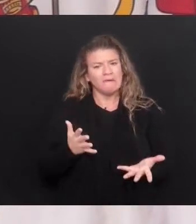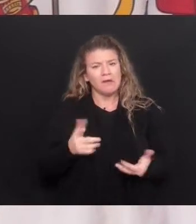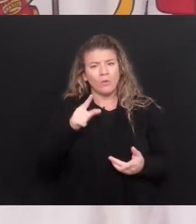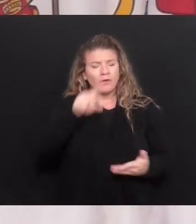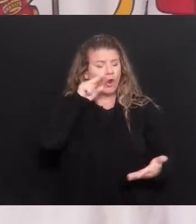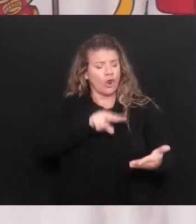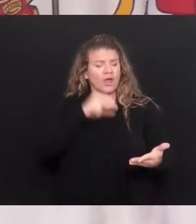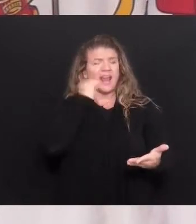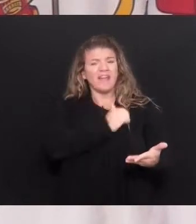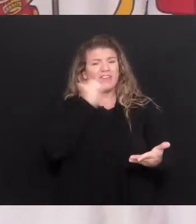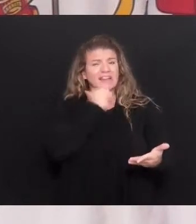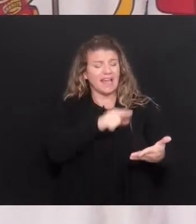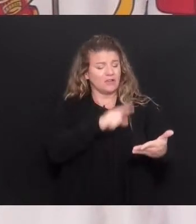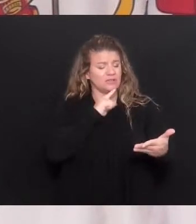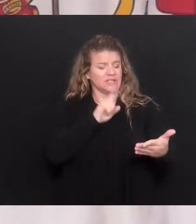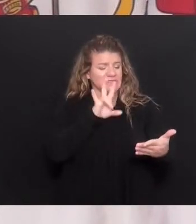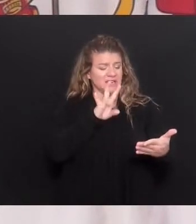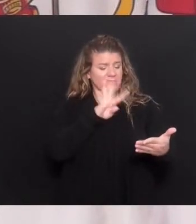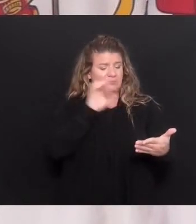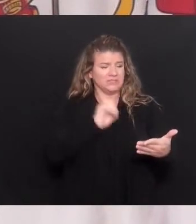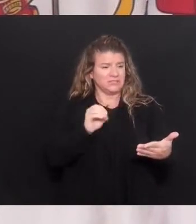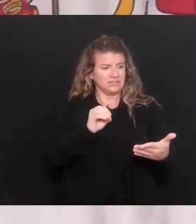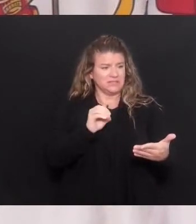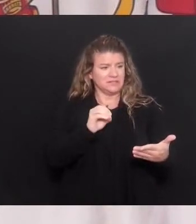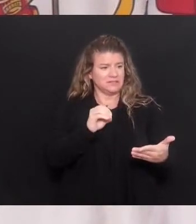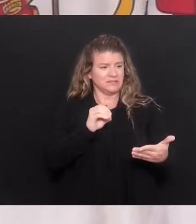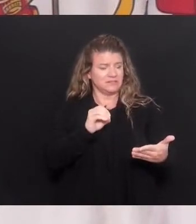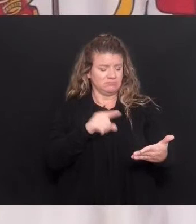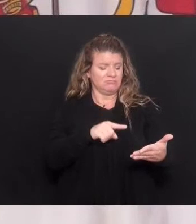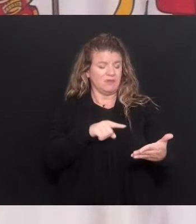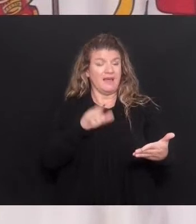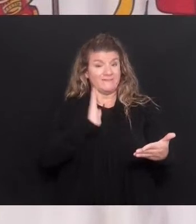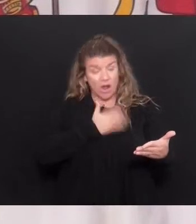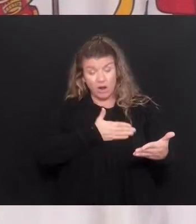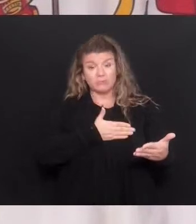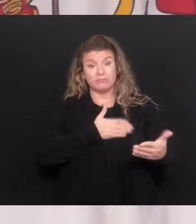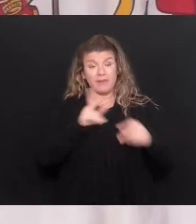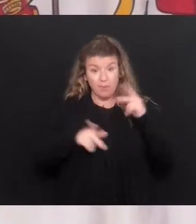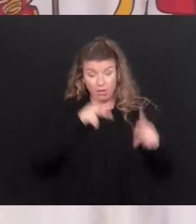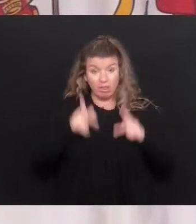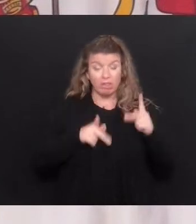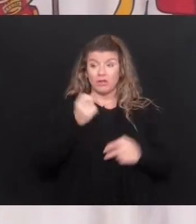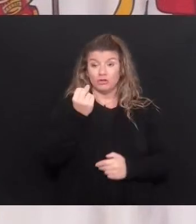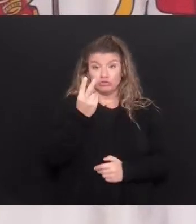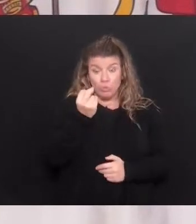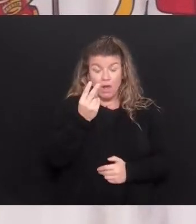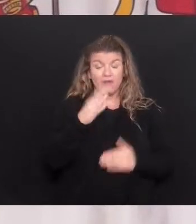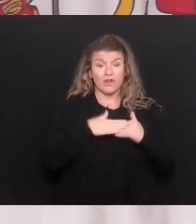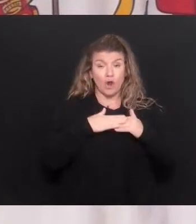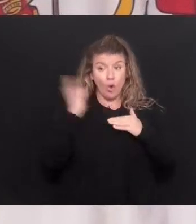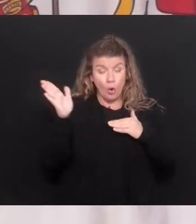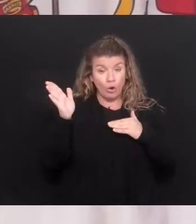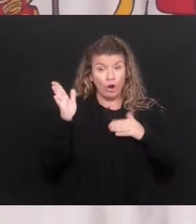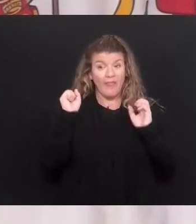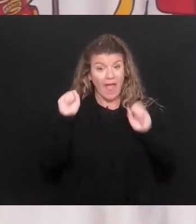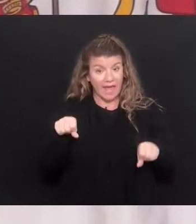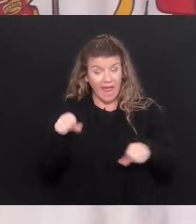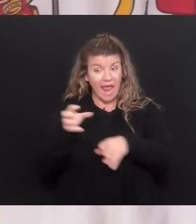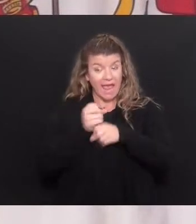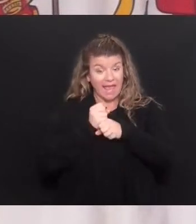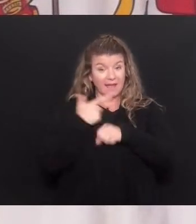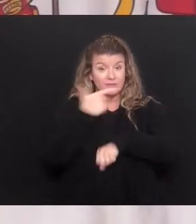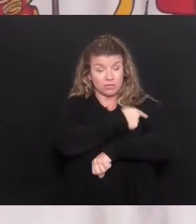day and you're saying that 74% of our people 12 and older that are eligible,